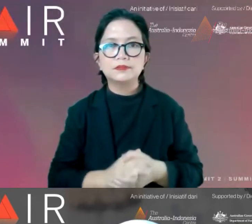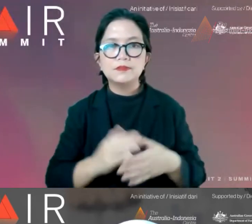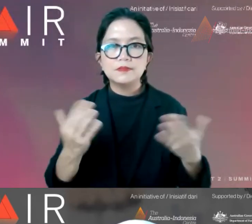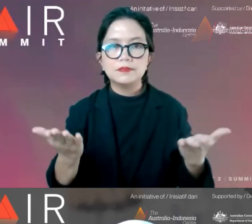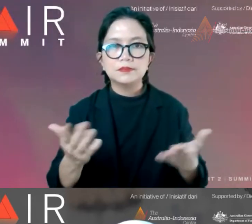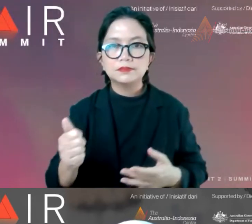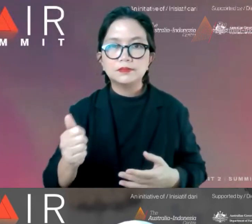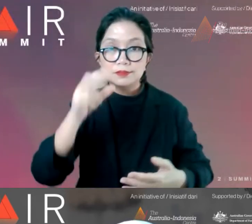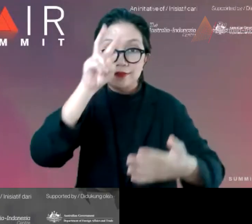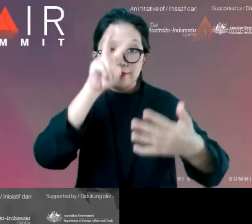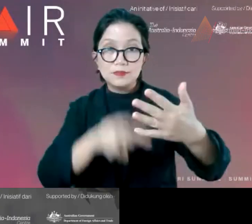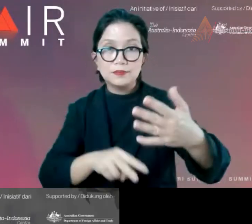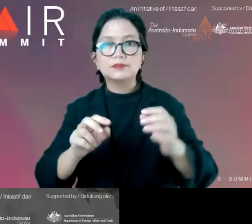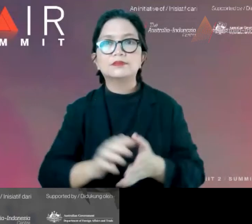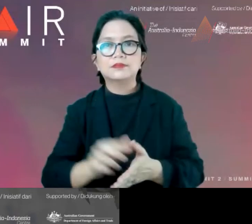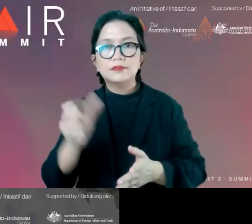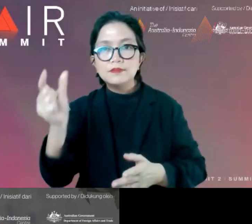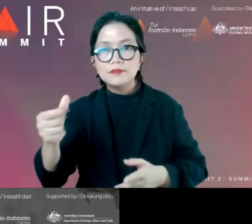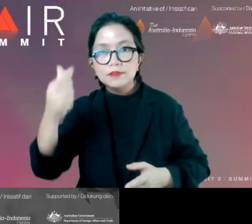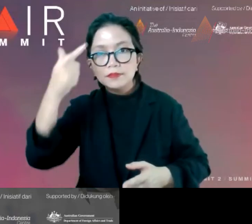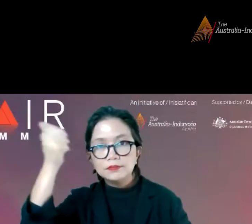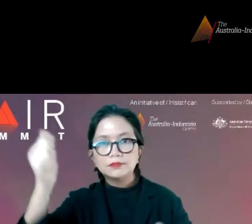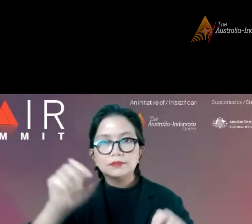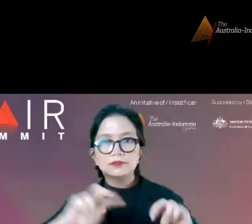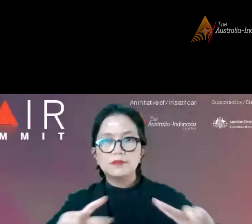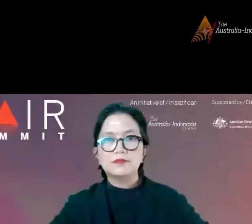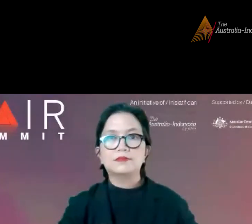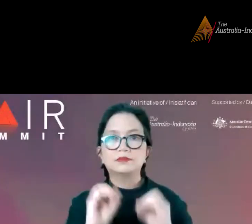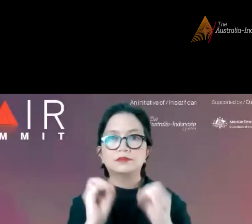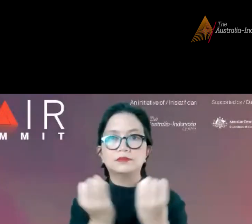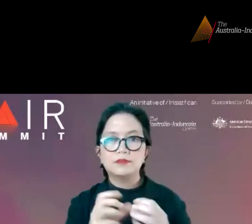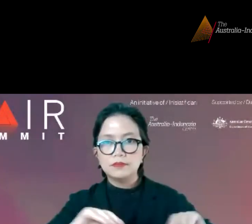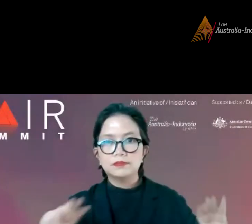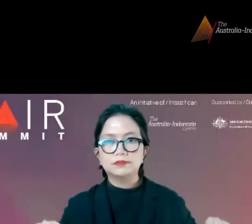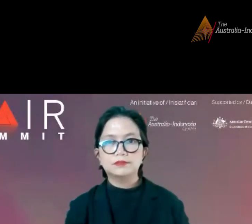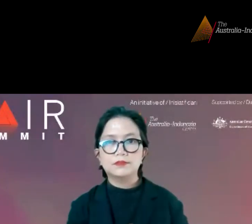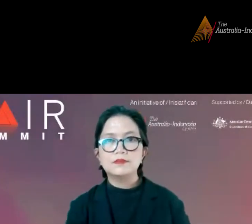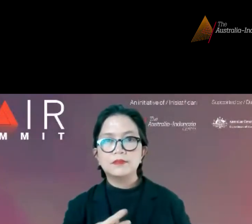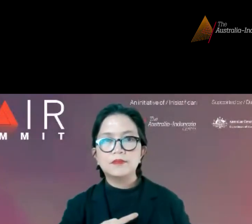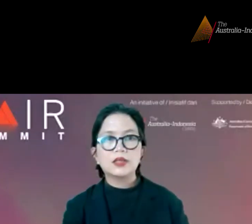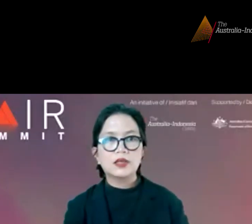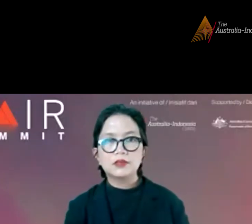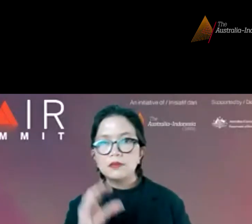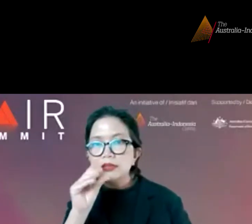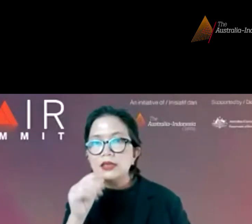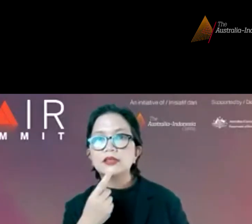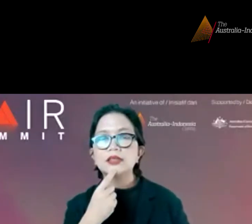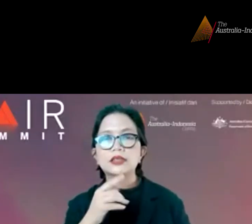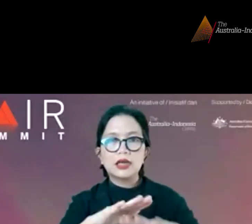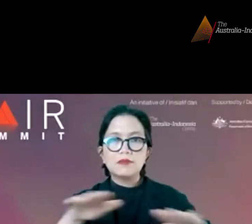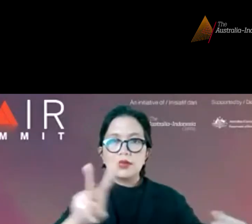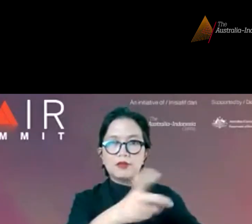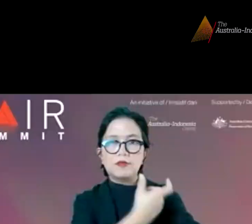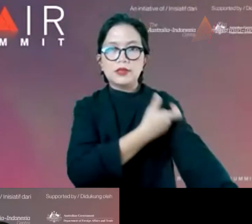Simon and Sariadi to talk about vaccination. I mean, vaccination is about trust, clearly,